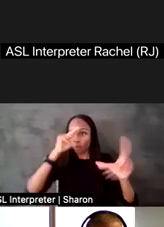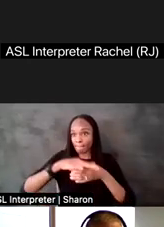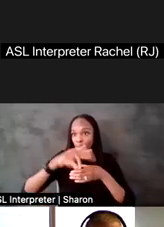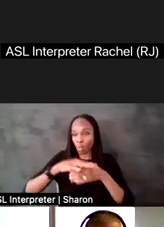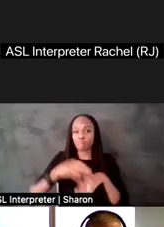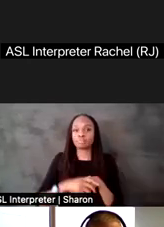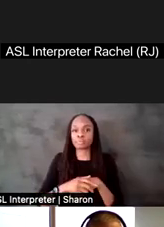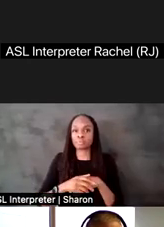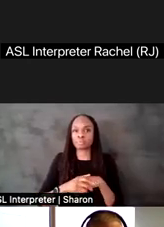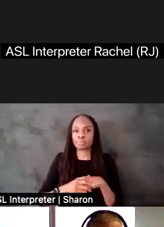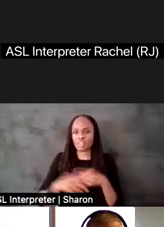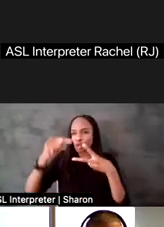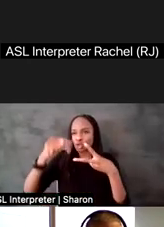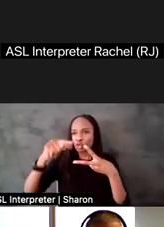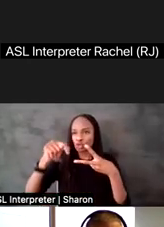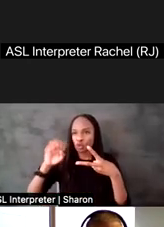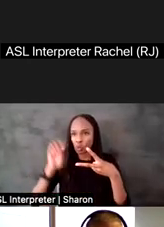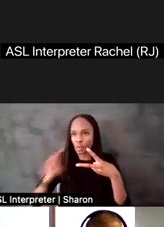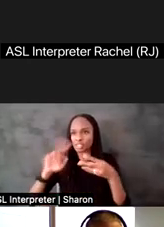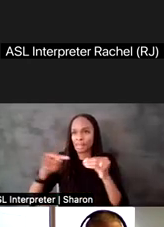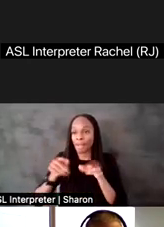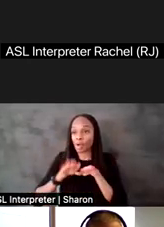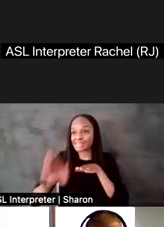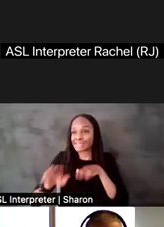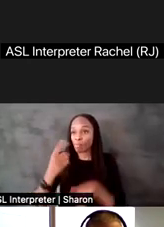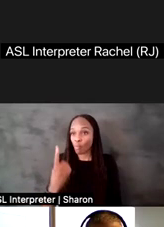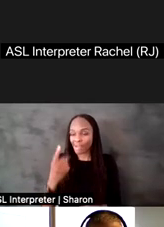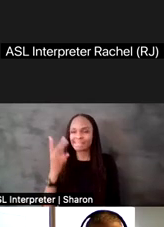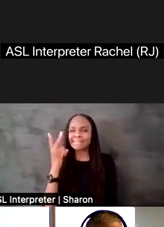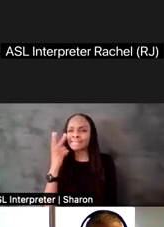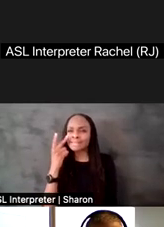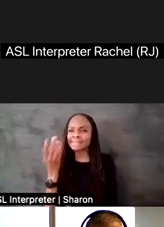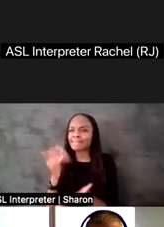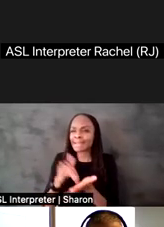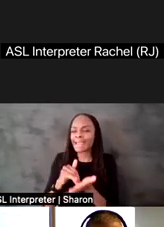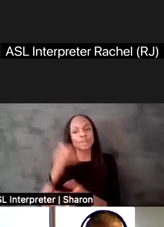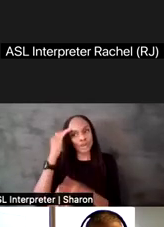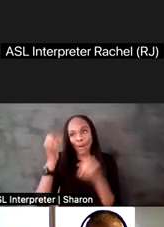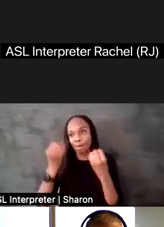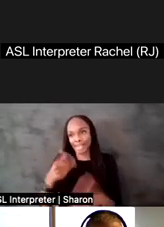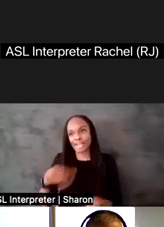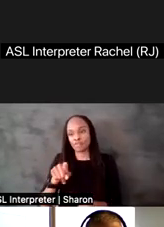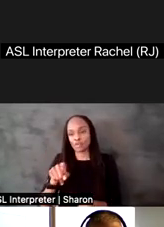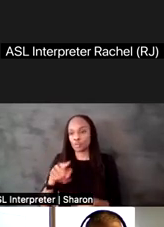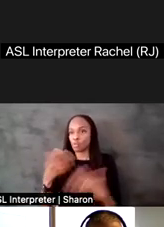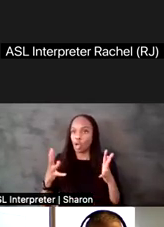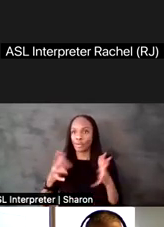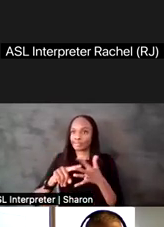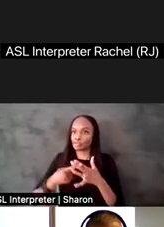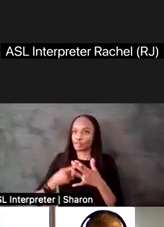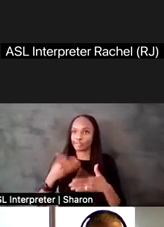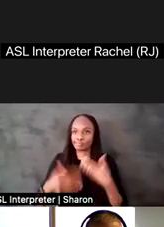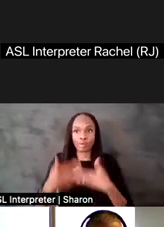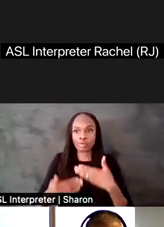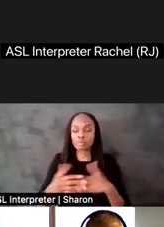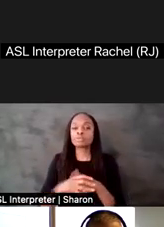couple questions regarding step one, just to kind of see, 'cause again, we know many of you have taken actions, so you can go